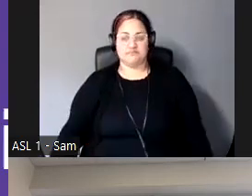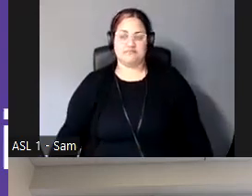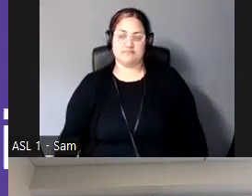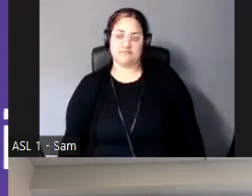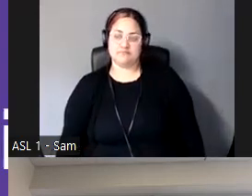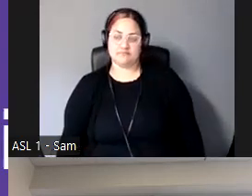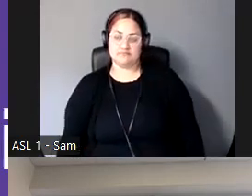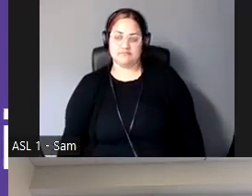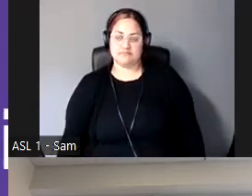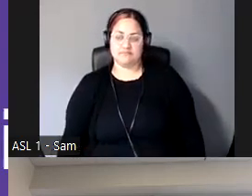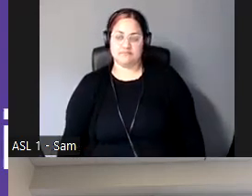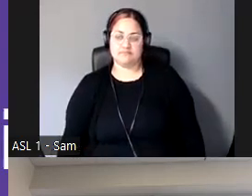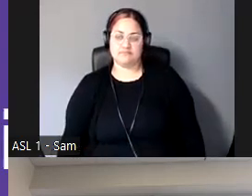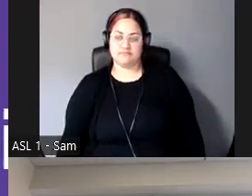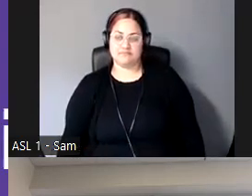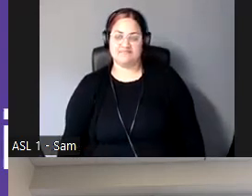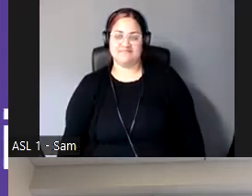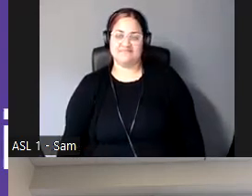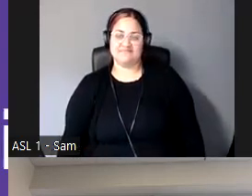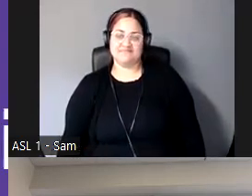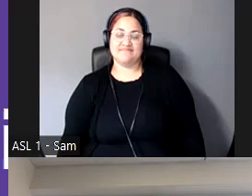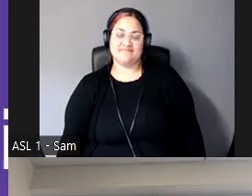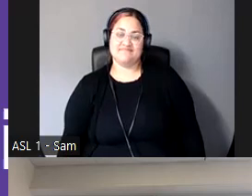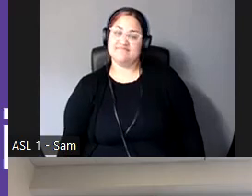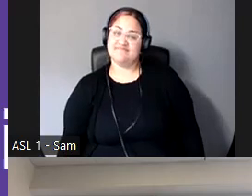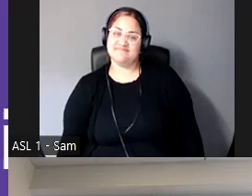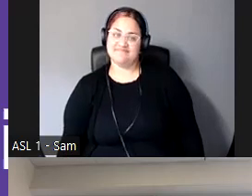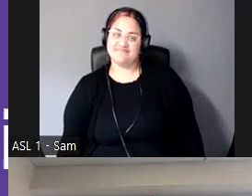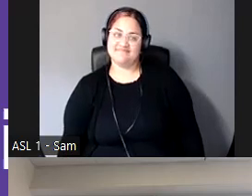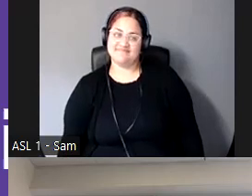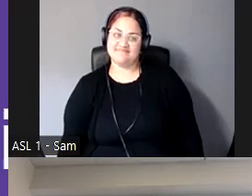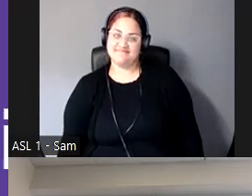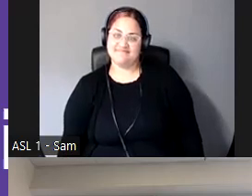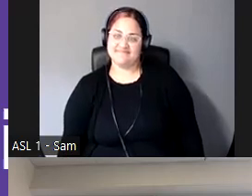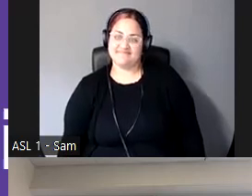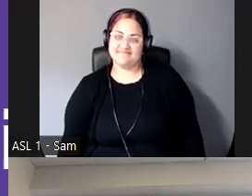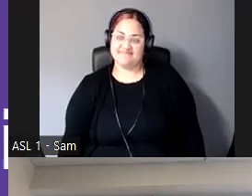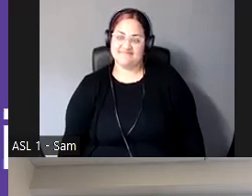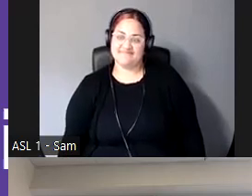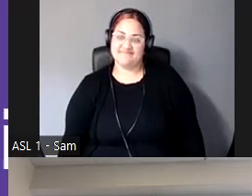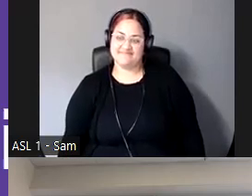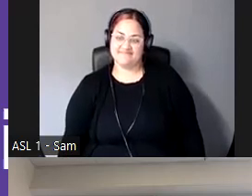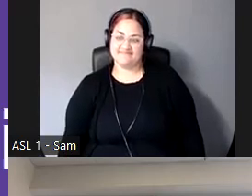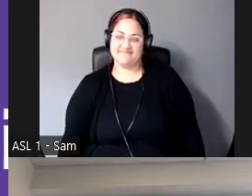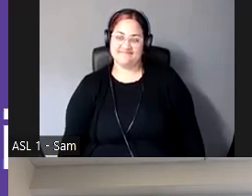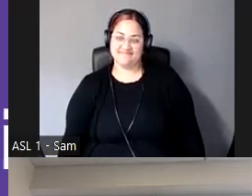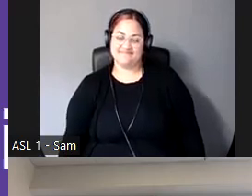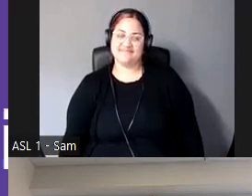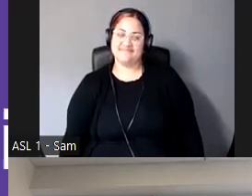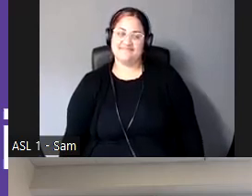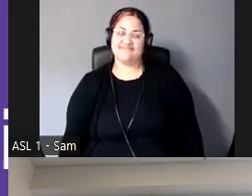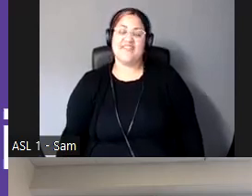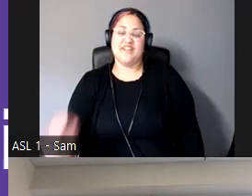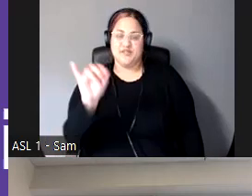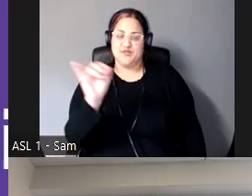And just as a reminder before we sign off, we really appreciate you taking a few moments to fill out the evaluation